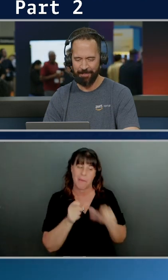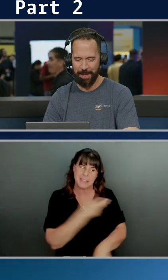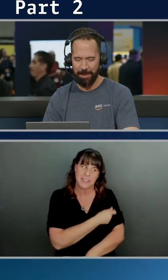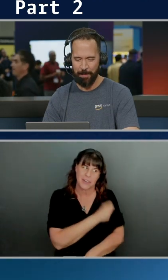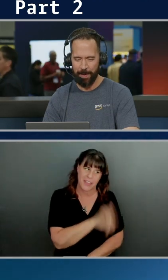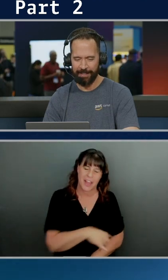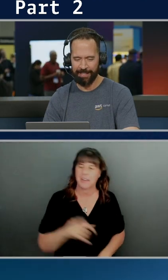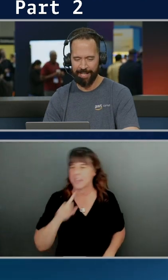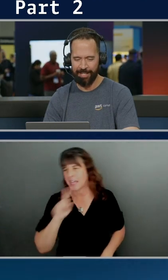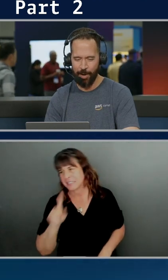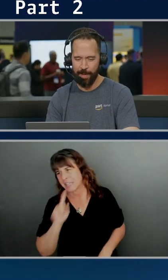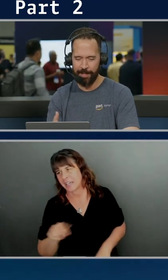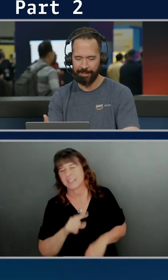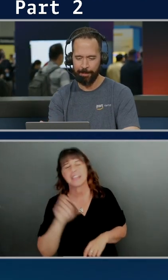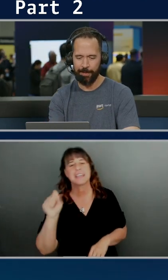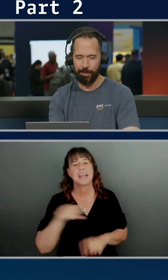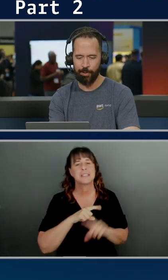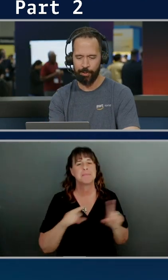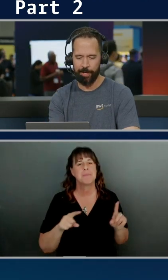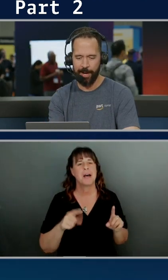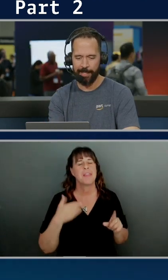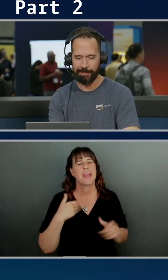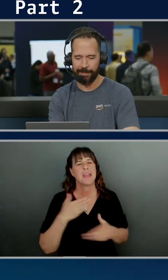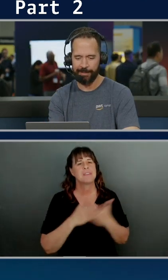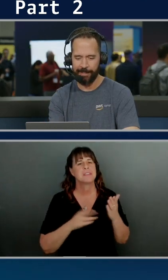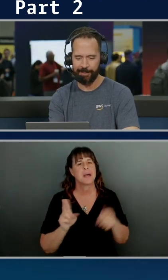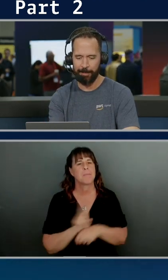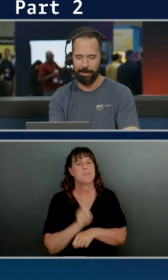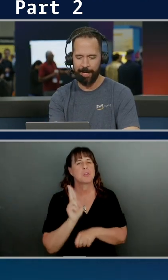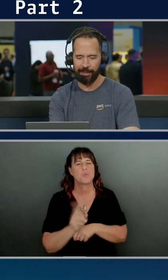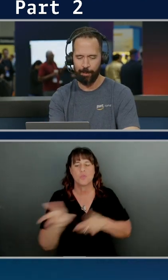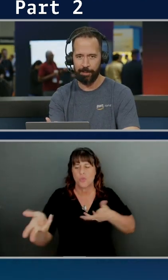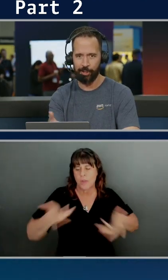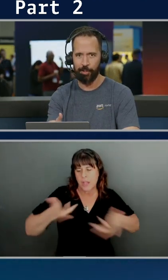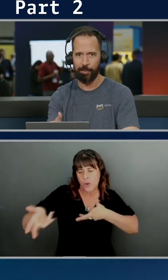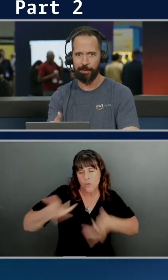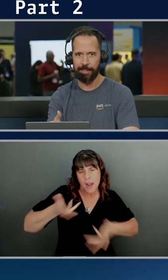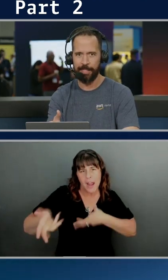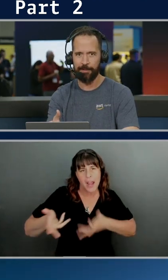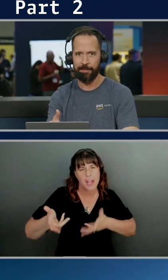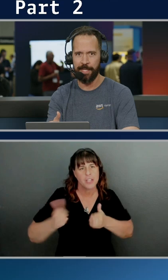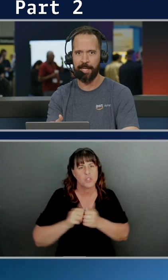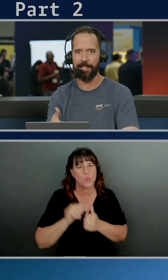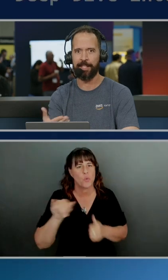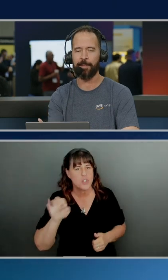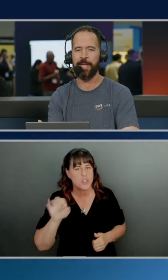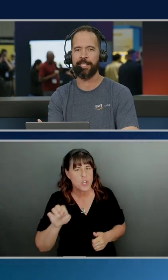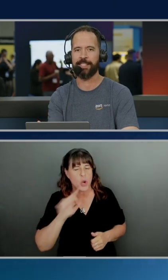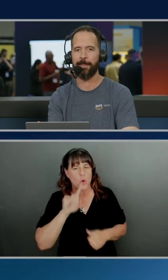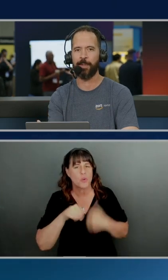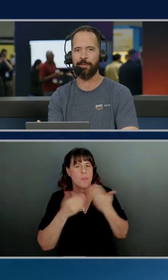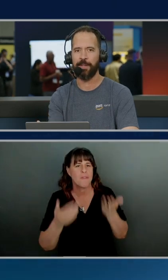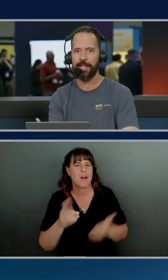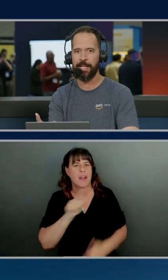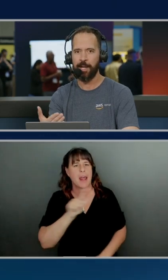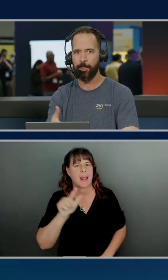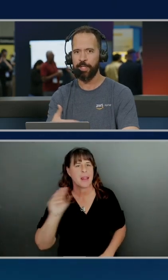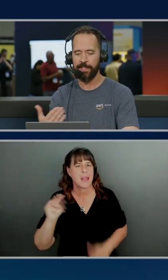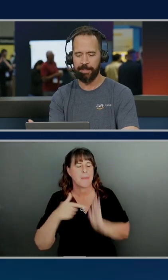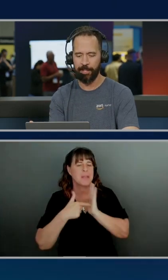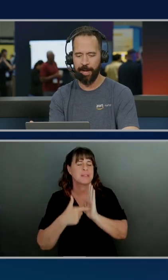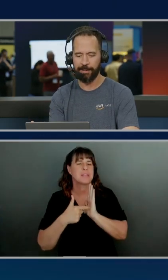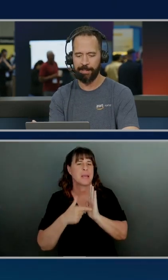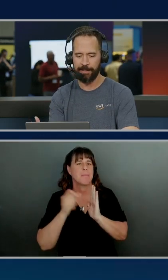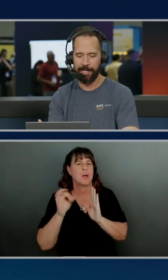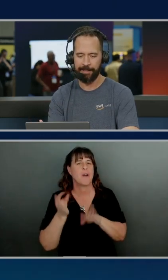Yeah. But, there's some user interaction. There's some interaction with Joe to give the LLM an example of a